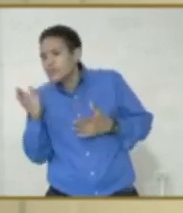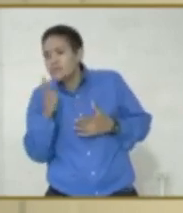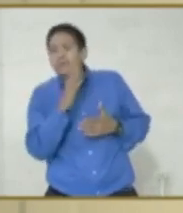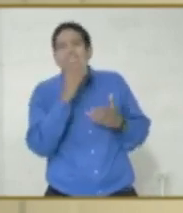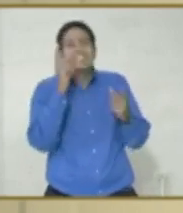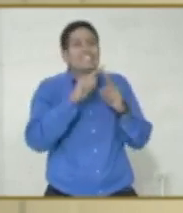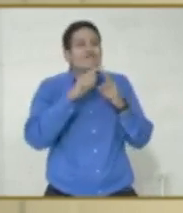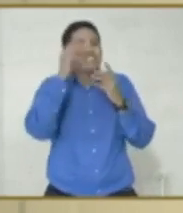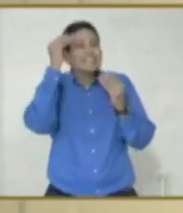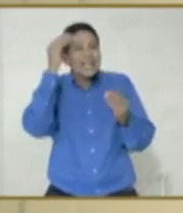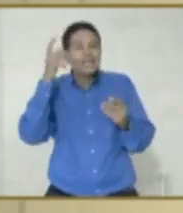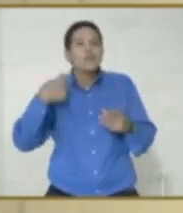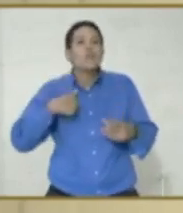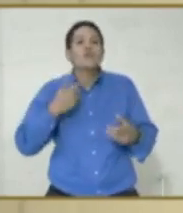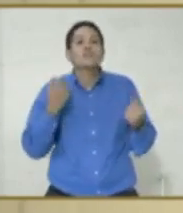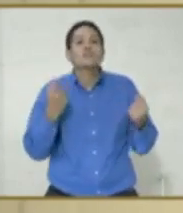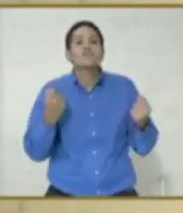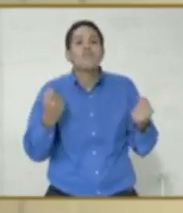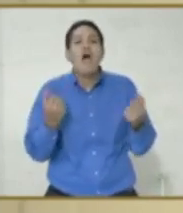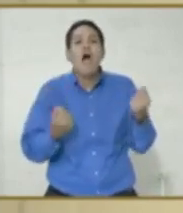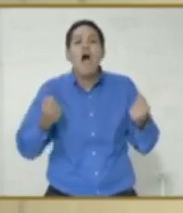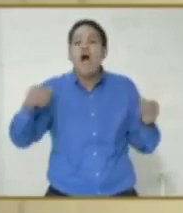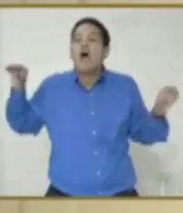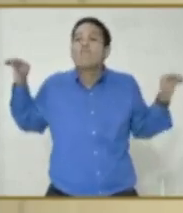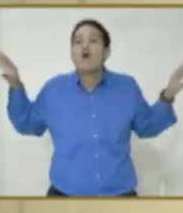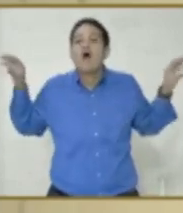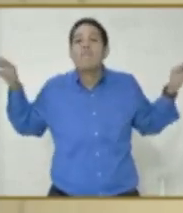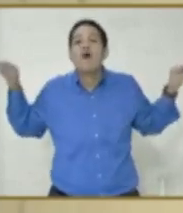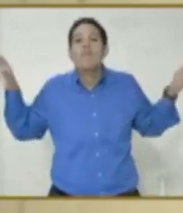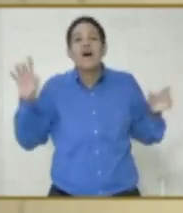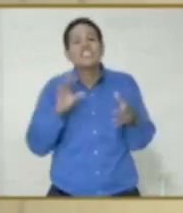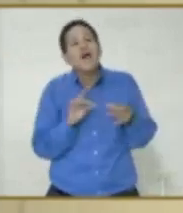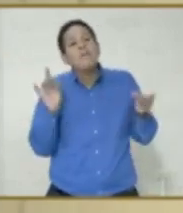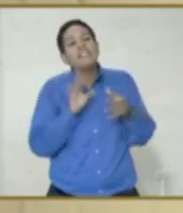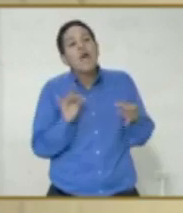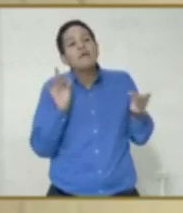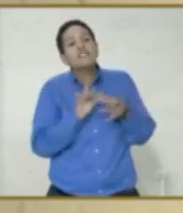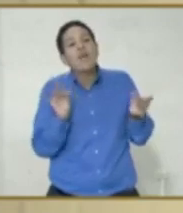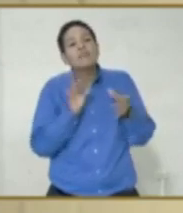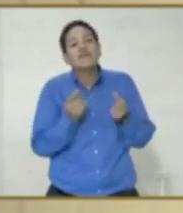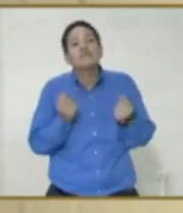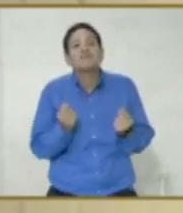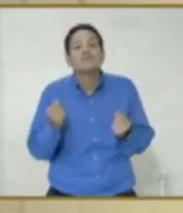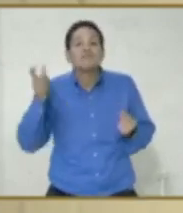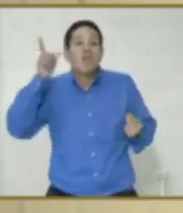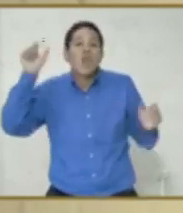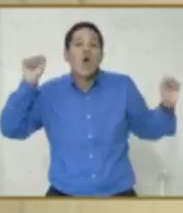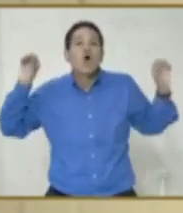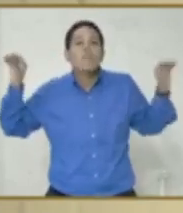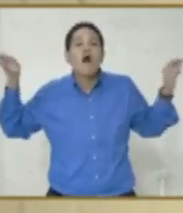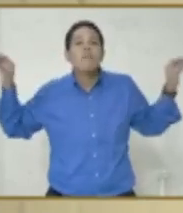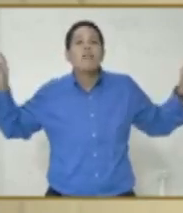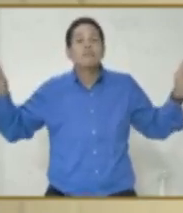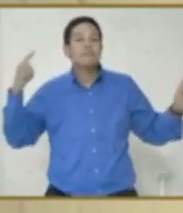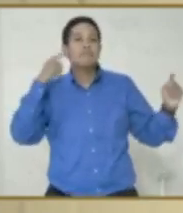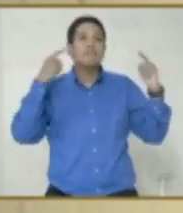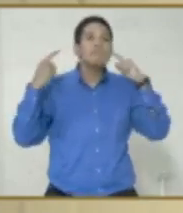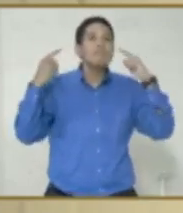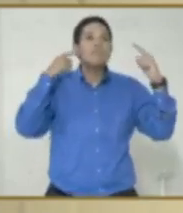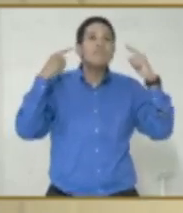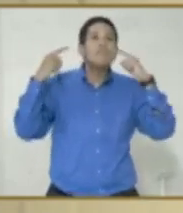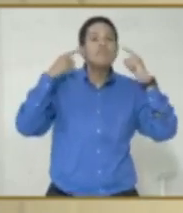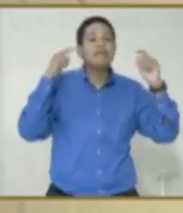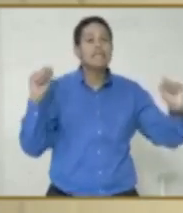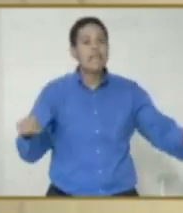tone cries, sensitization, ensuring that the messages get across to various communities. What we are now doing with the Rona helpline, we